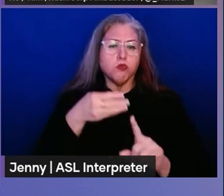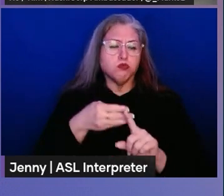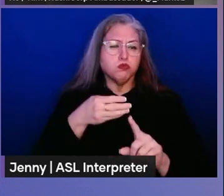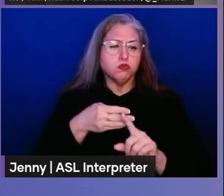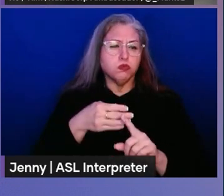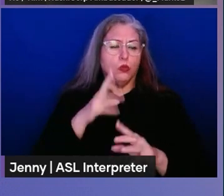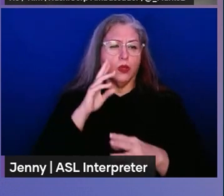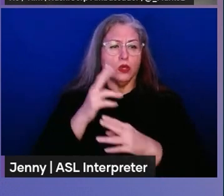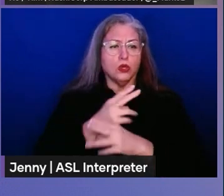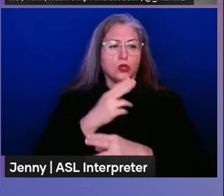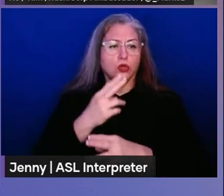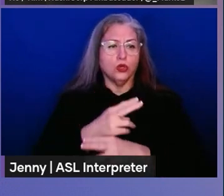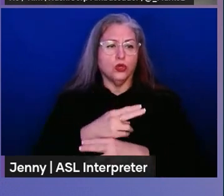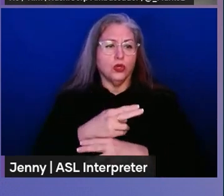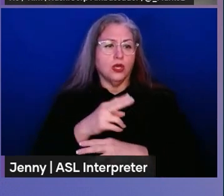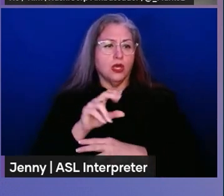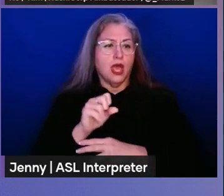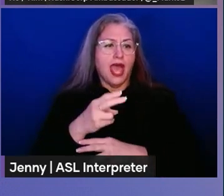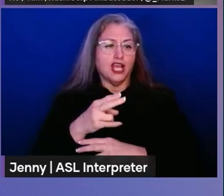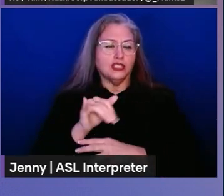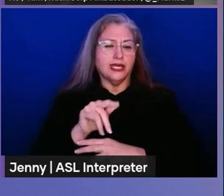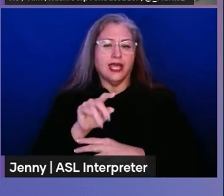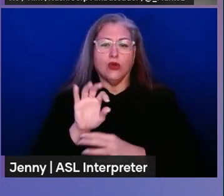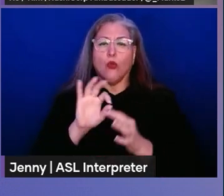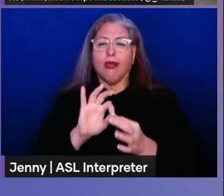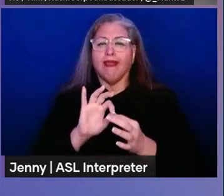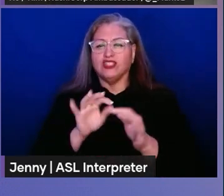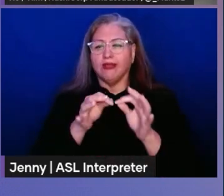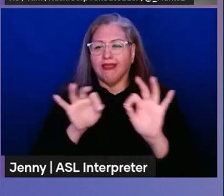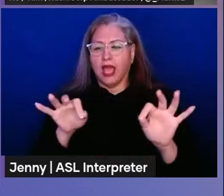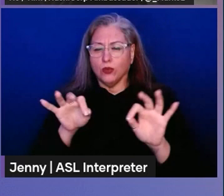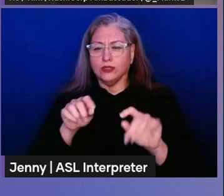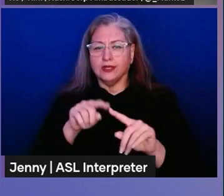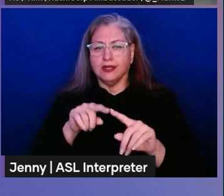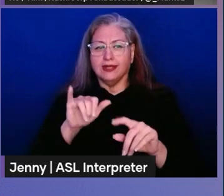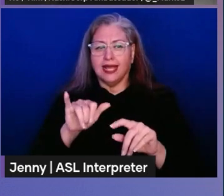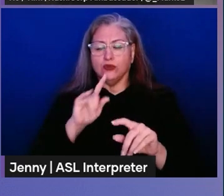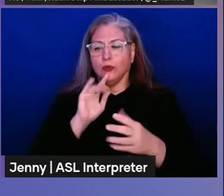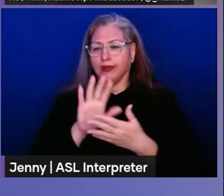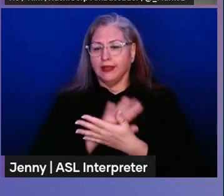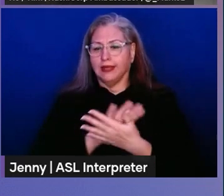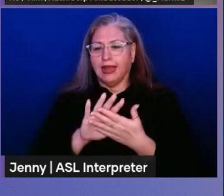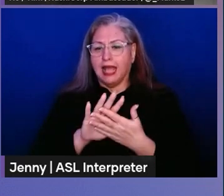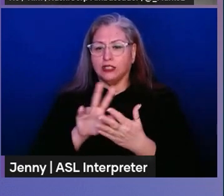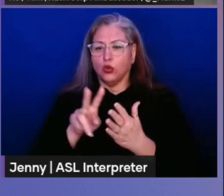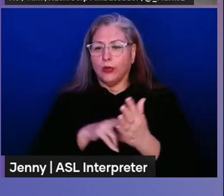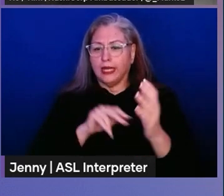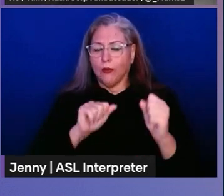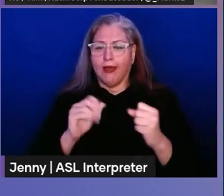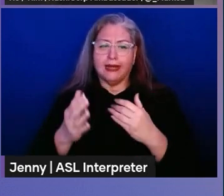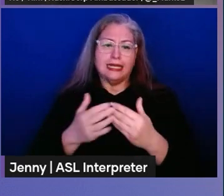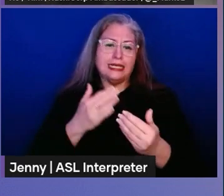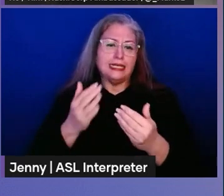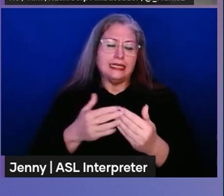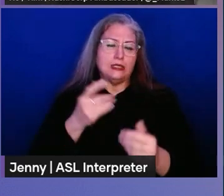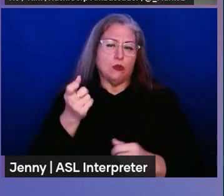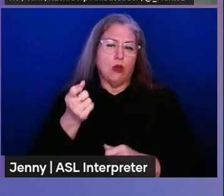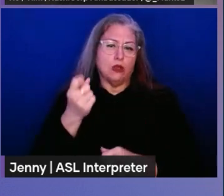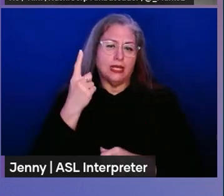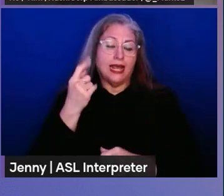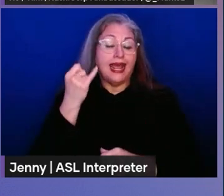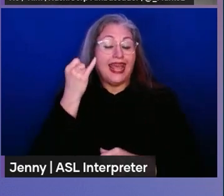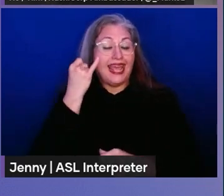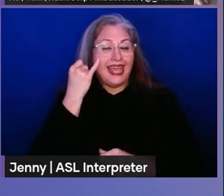using HashiCorp configuration language, which is quite nicely readable and quite easily understandable, even if